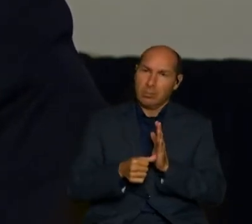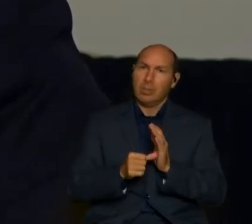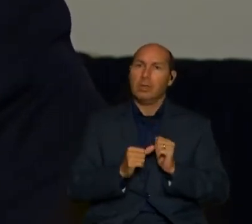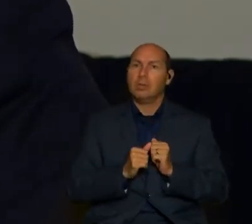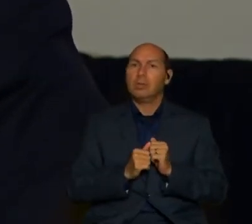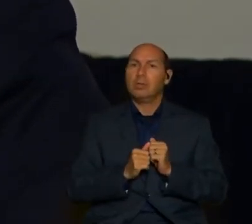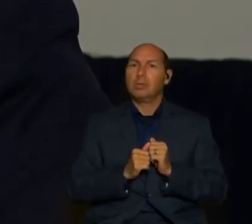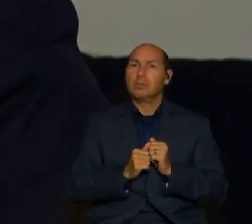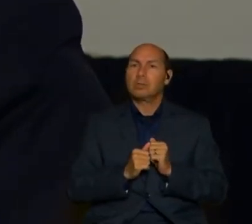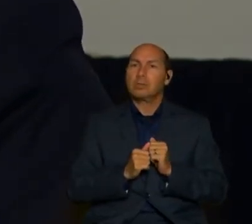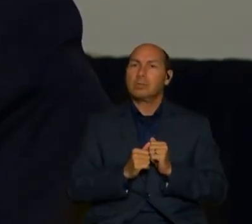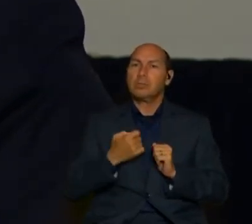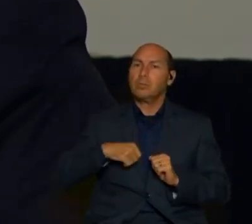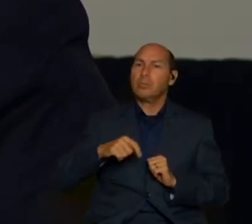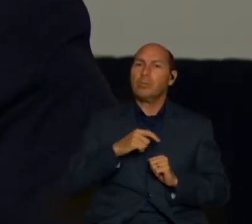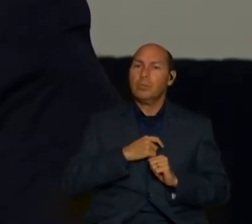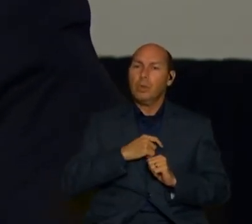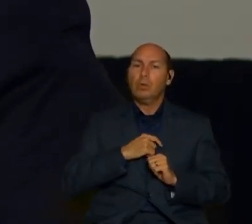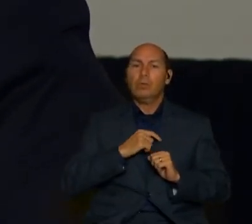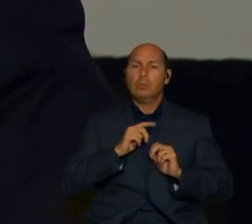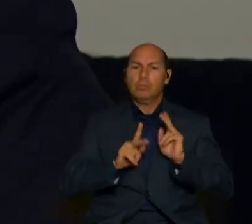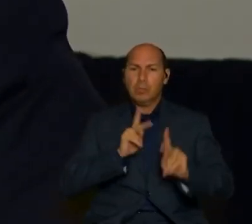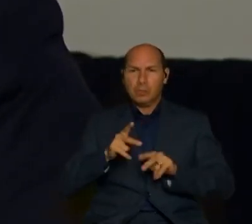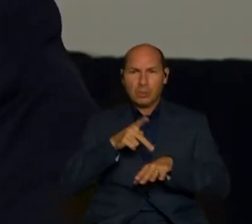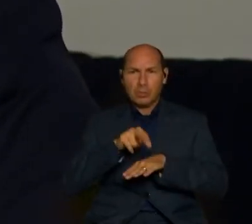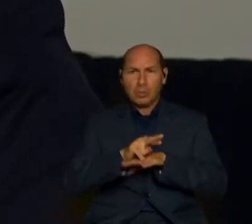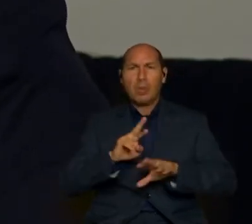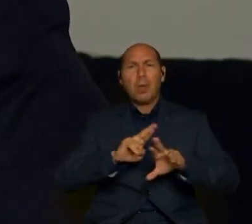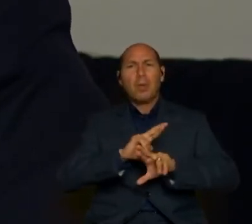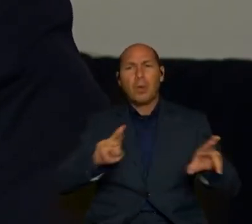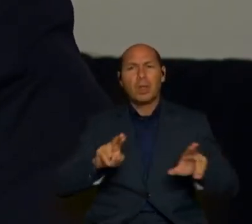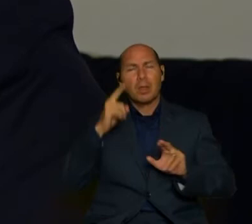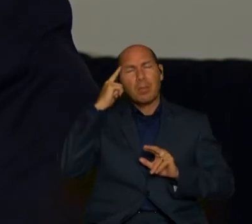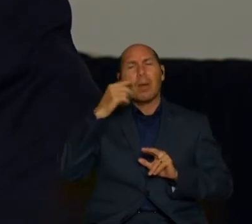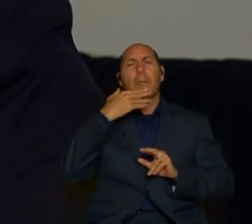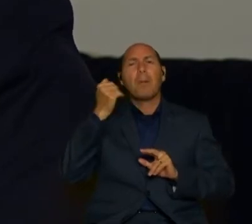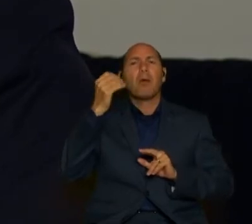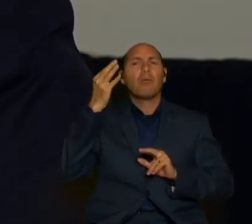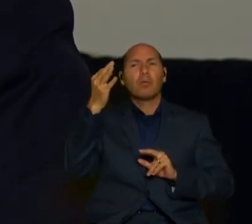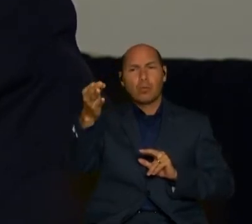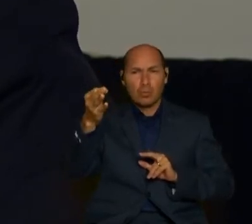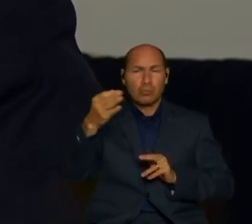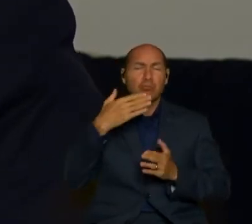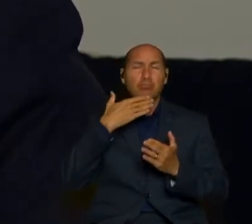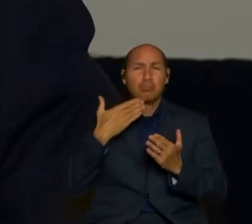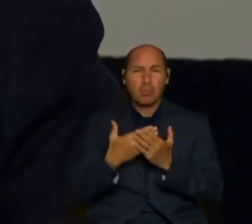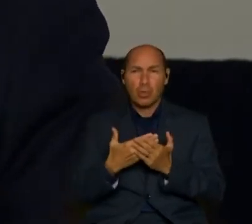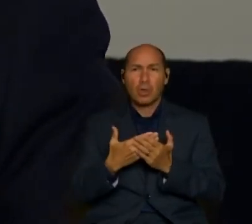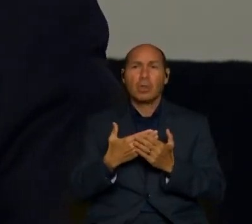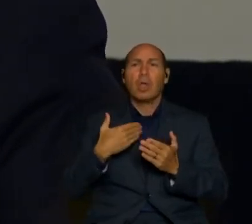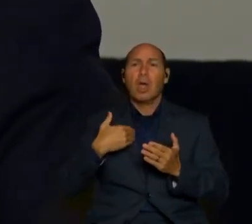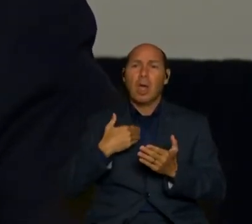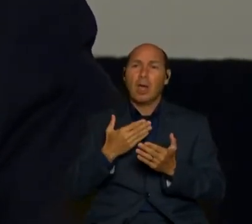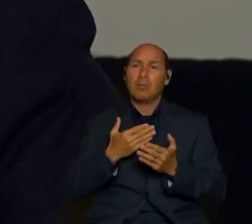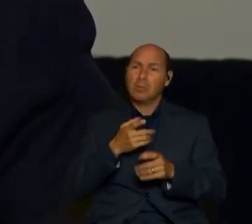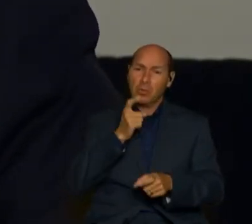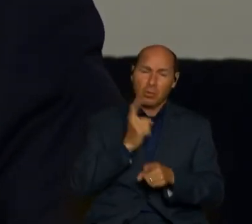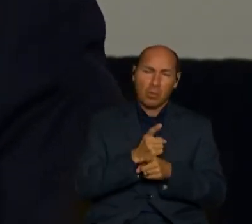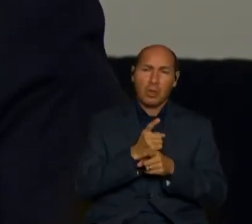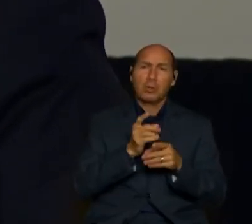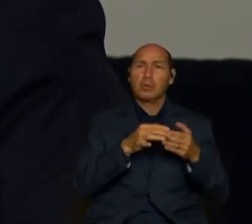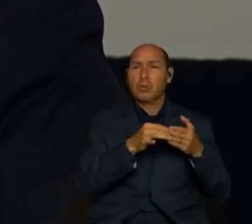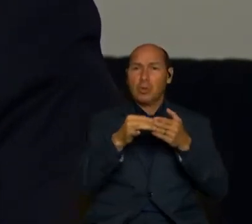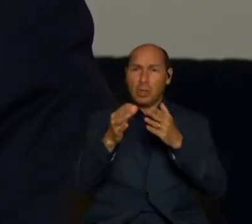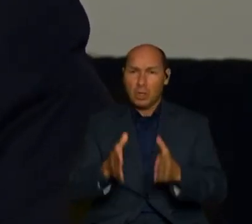set us up, sets the people of Puerto Rico for a good future. So we have the right leadership, we have the